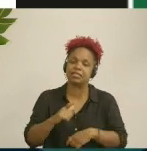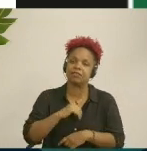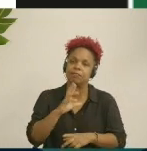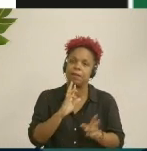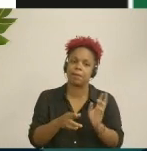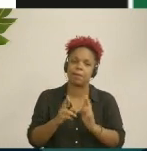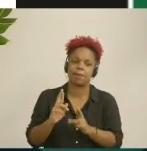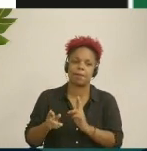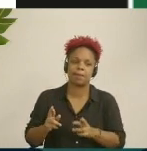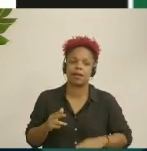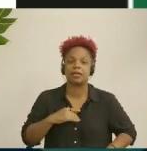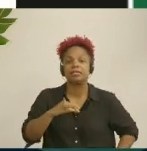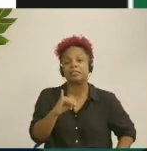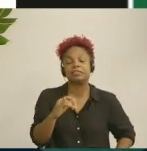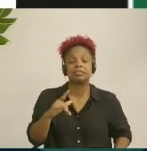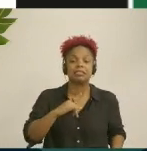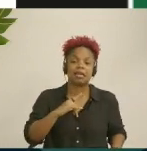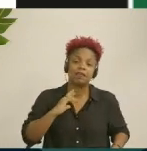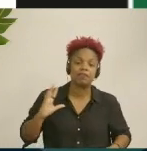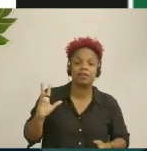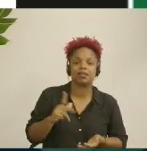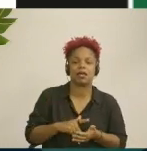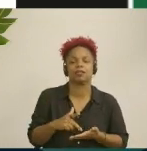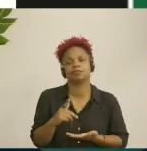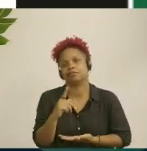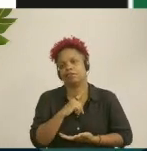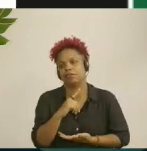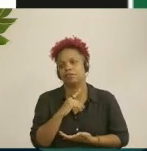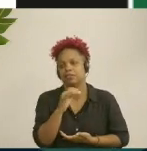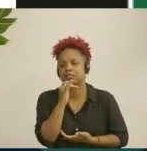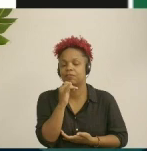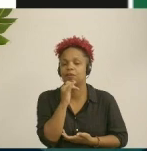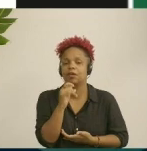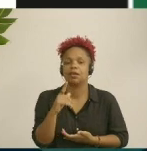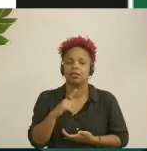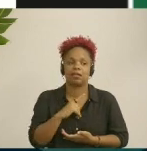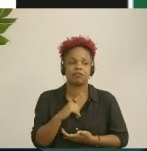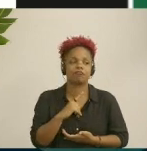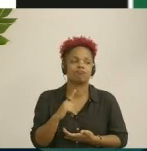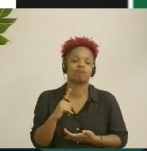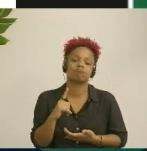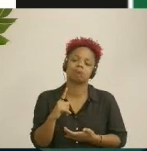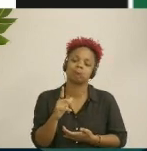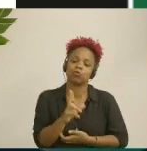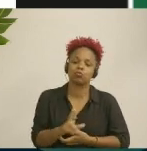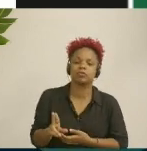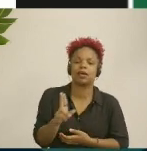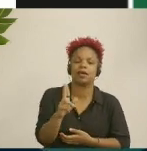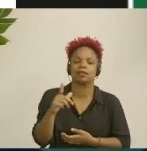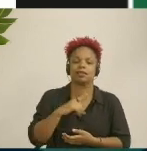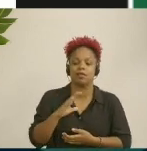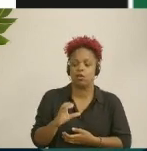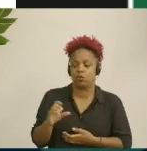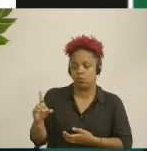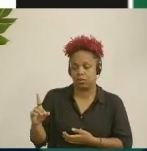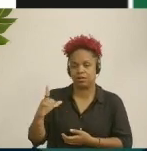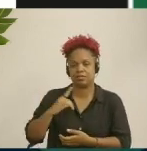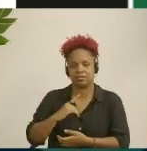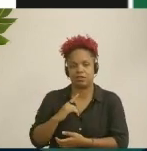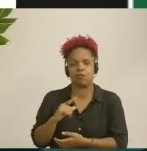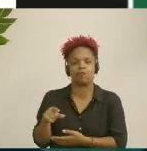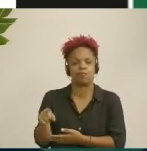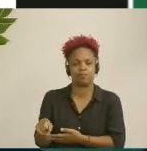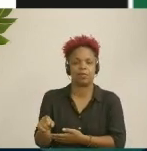one window request mechanism for complex questions? Do they have a way of coordinating the multiple different units that can